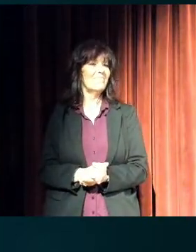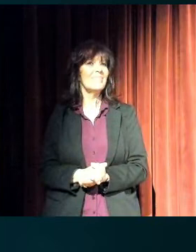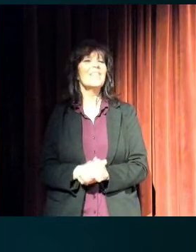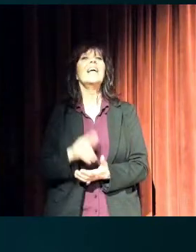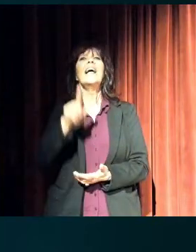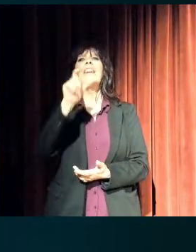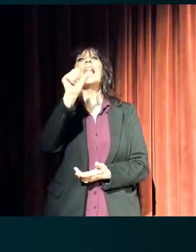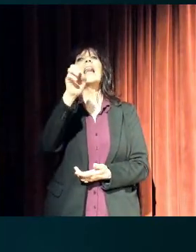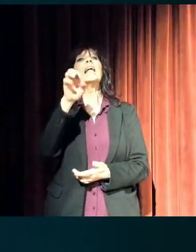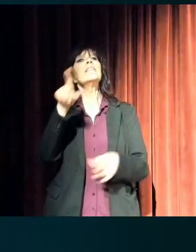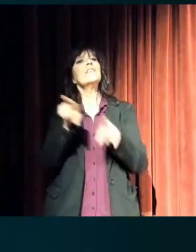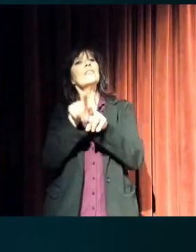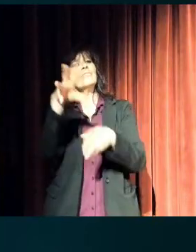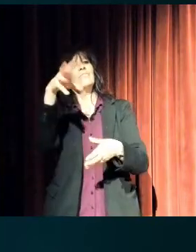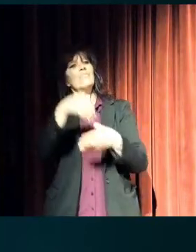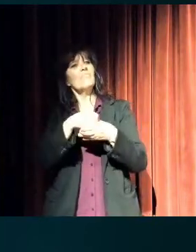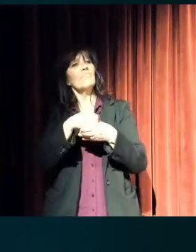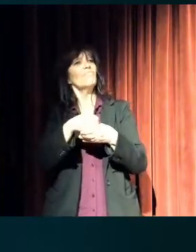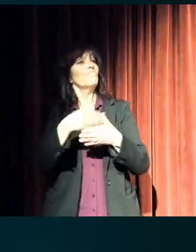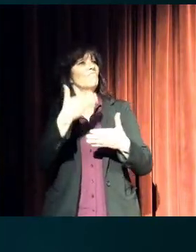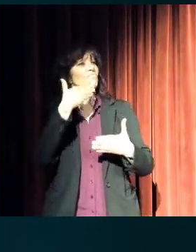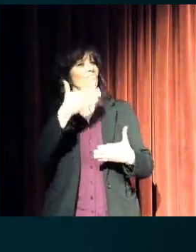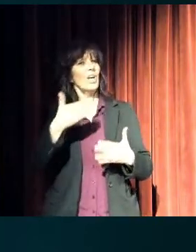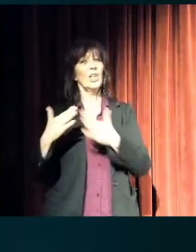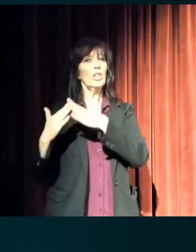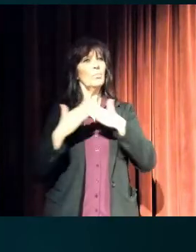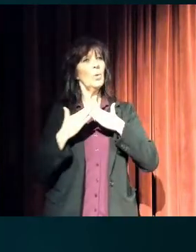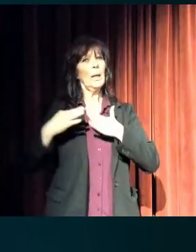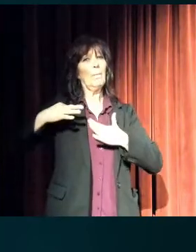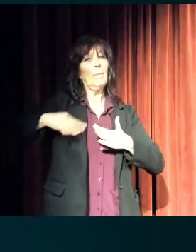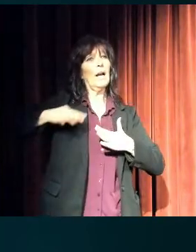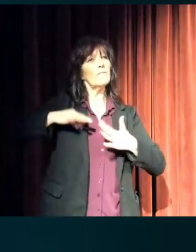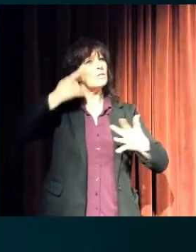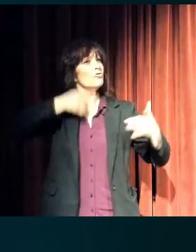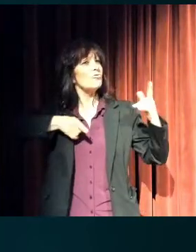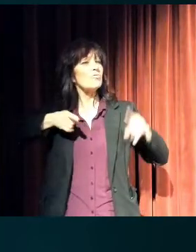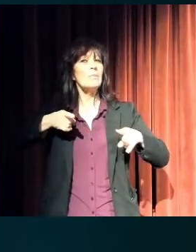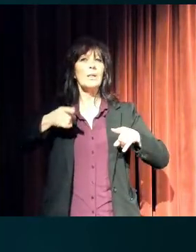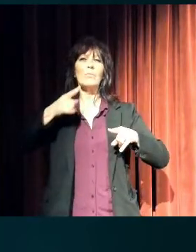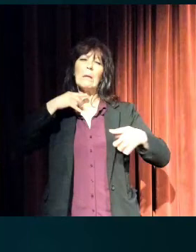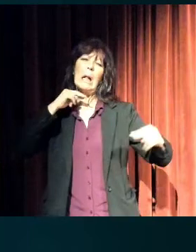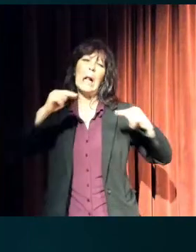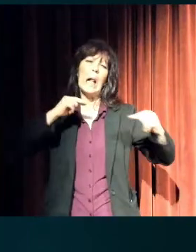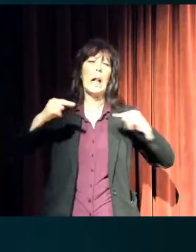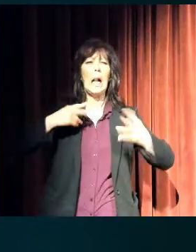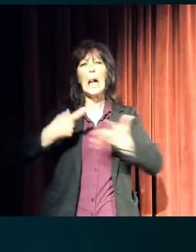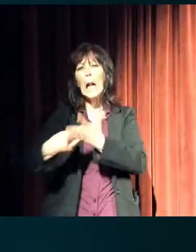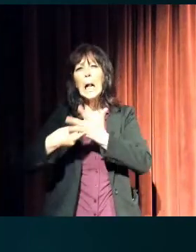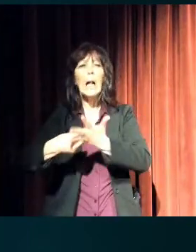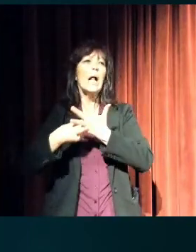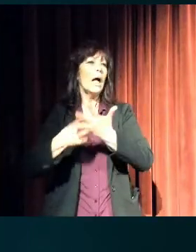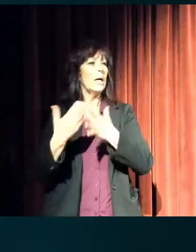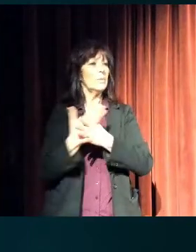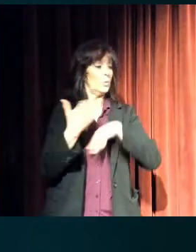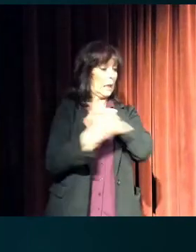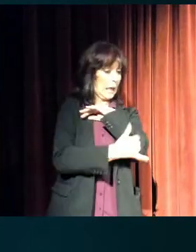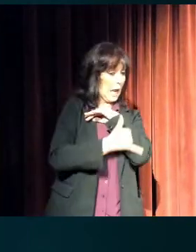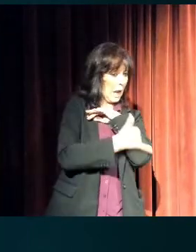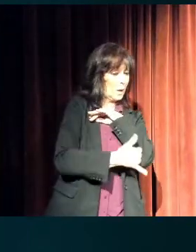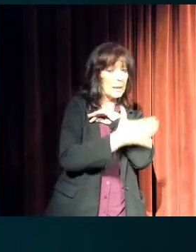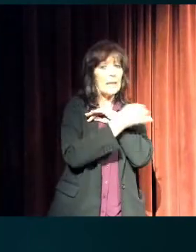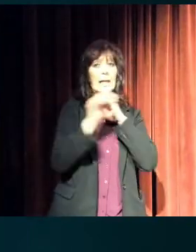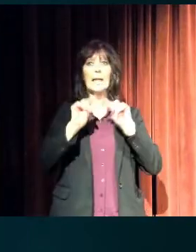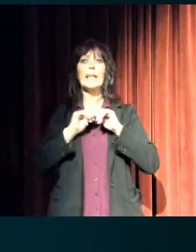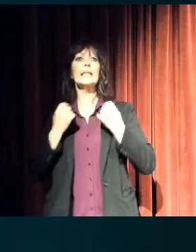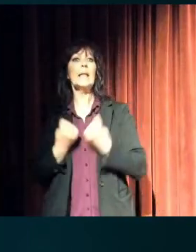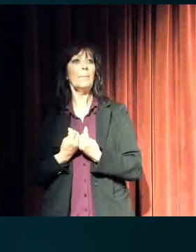The lease also includes a robust community benefits agreement that is a result of vigorous negotiations between the county and